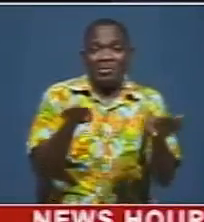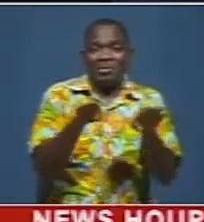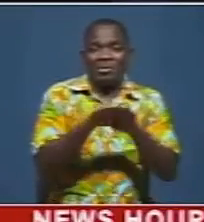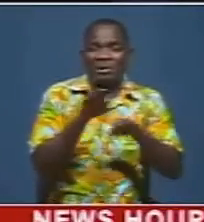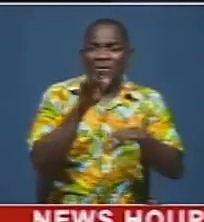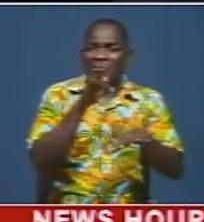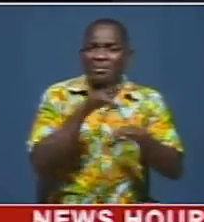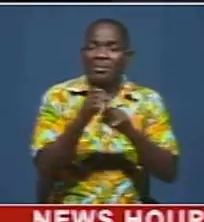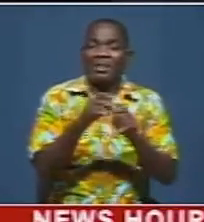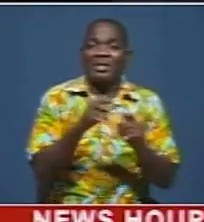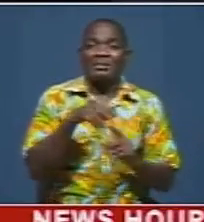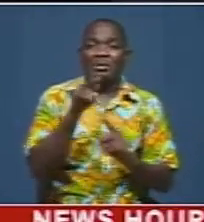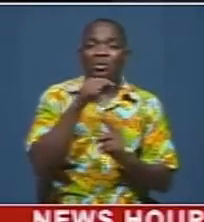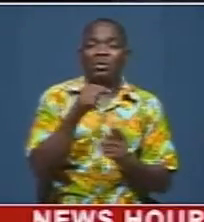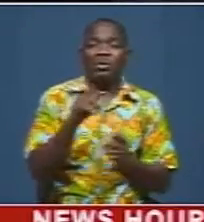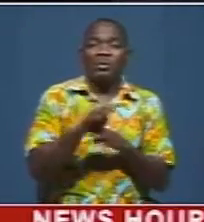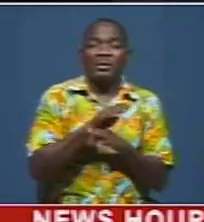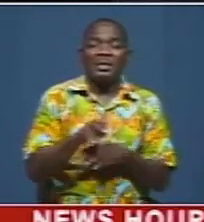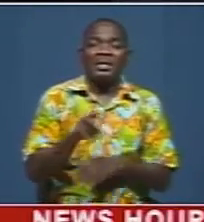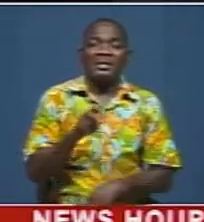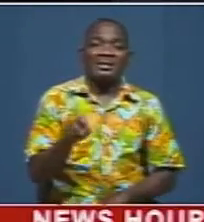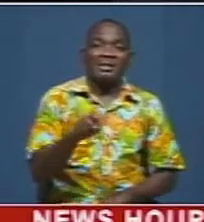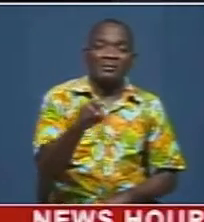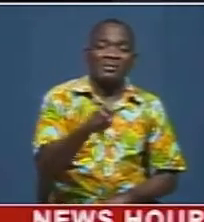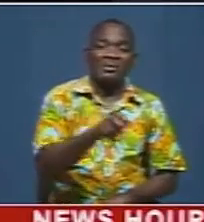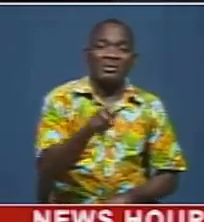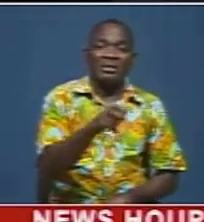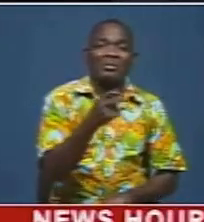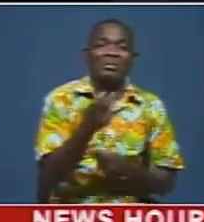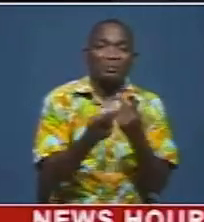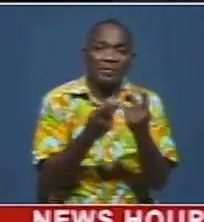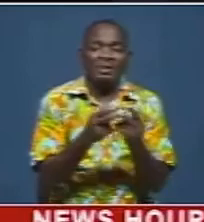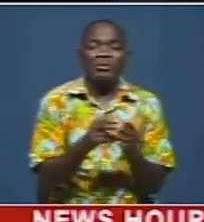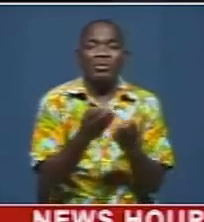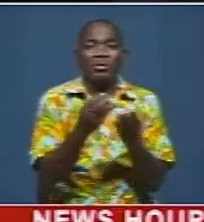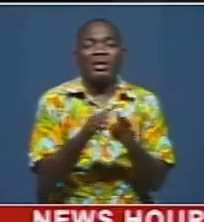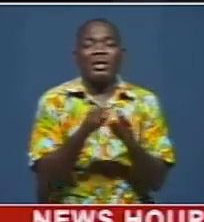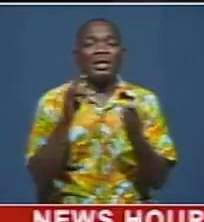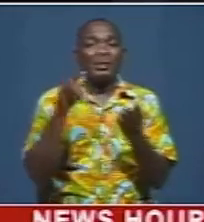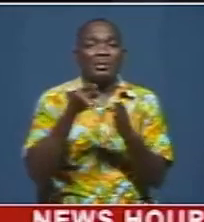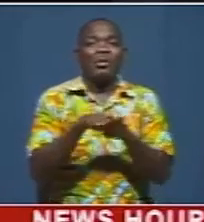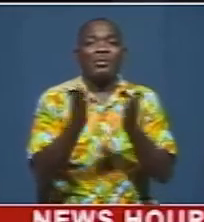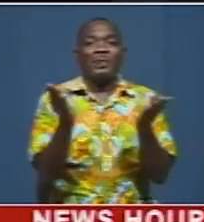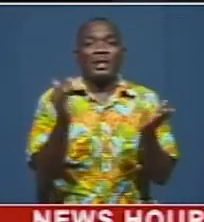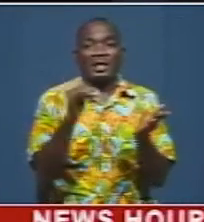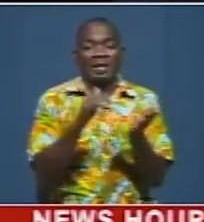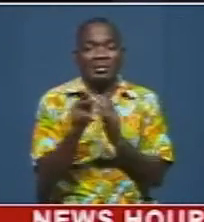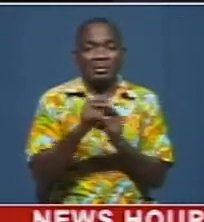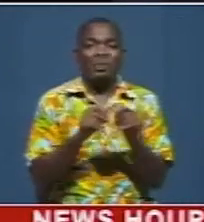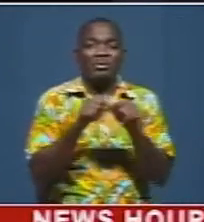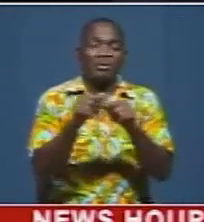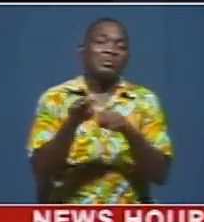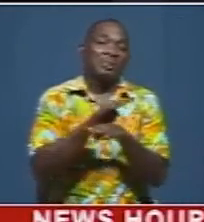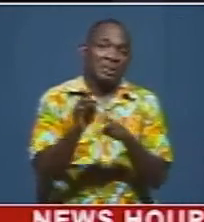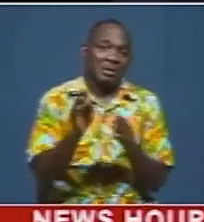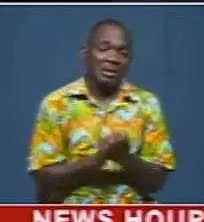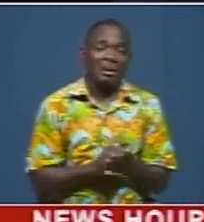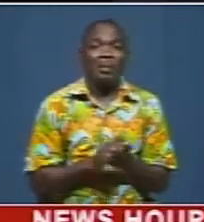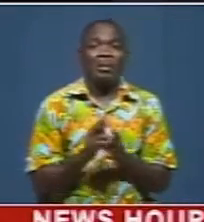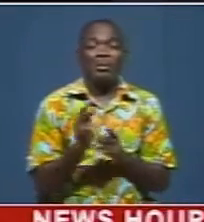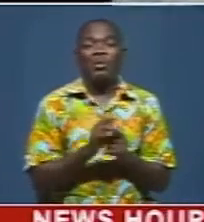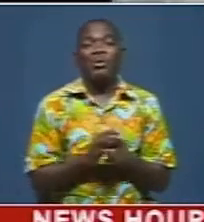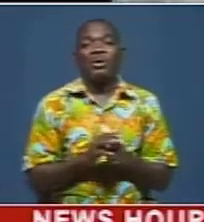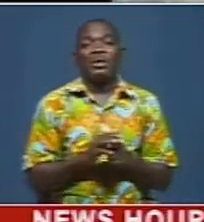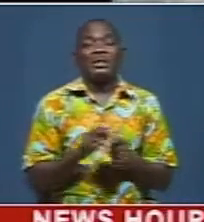tour people have been expecting that the airports will reopen so that they can continue with their business. That is what they do to